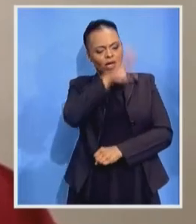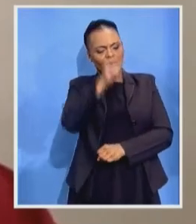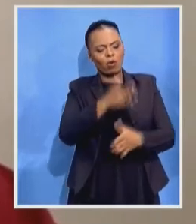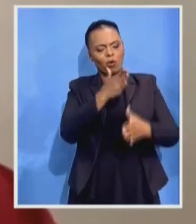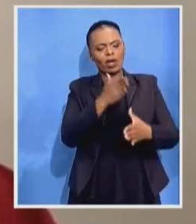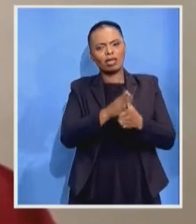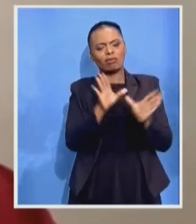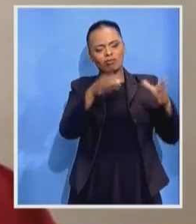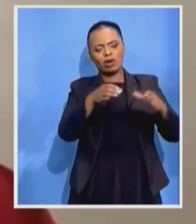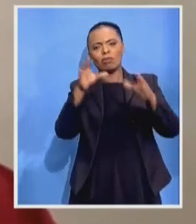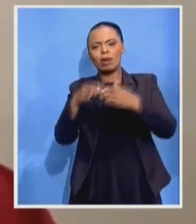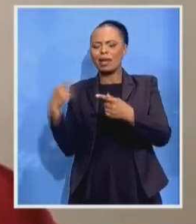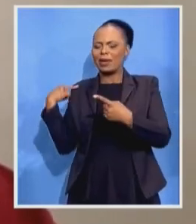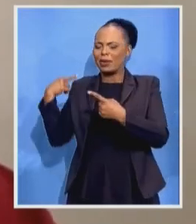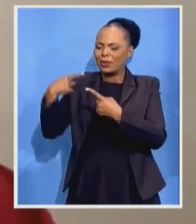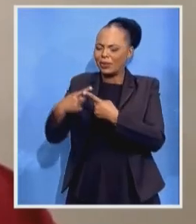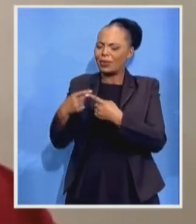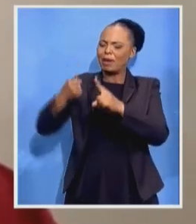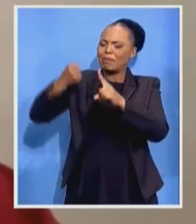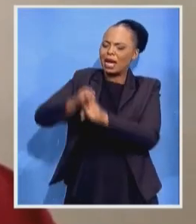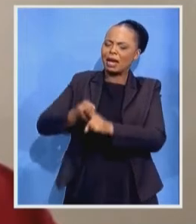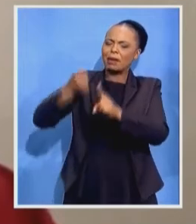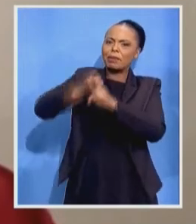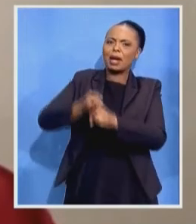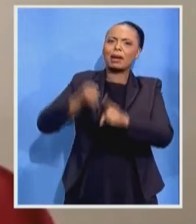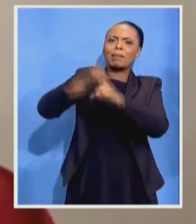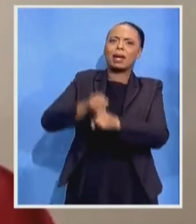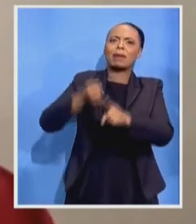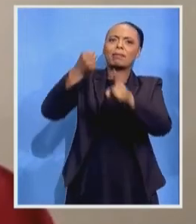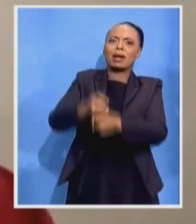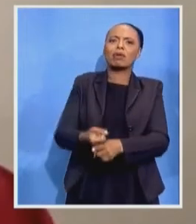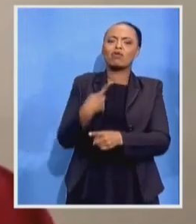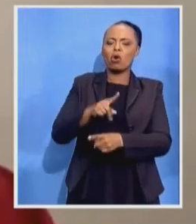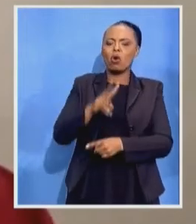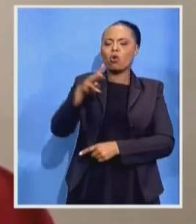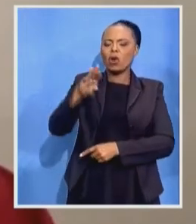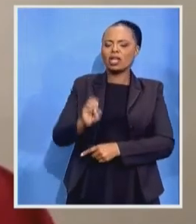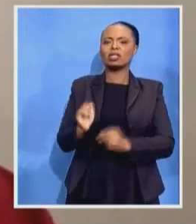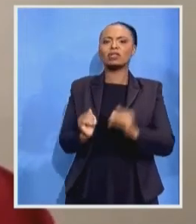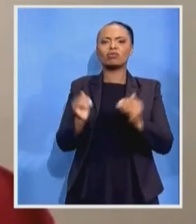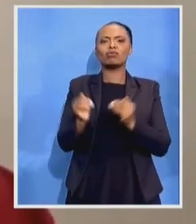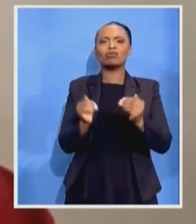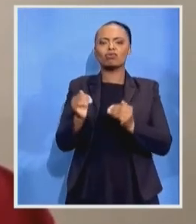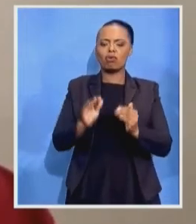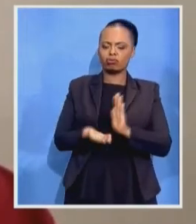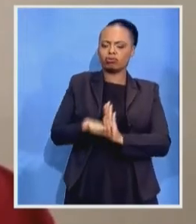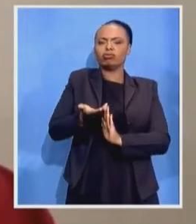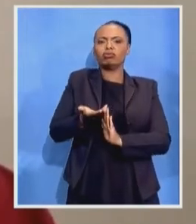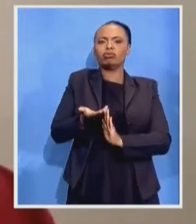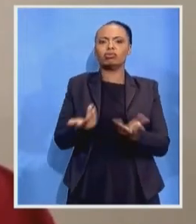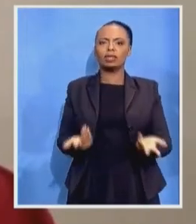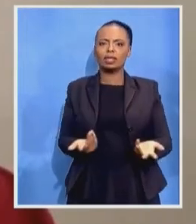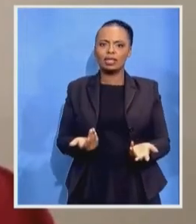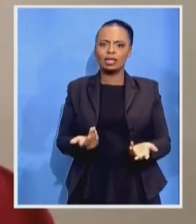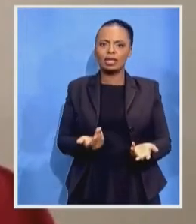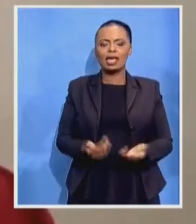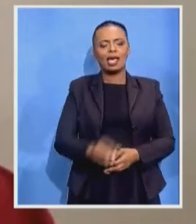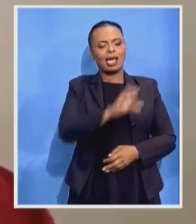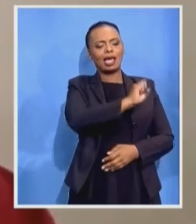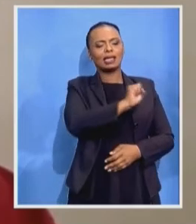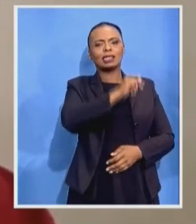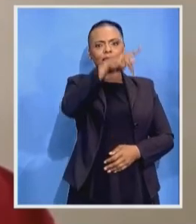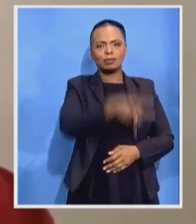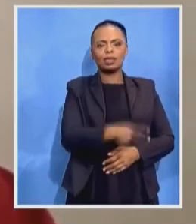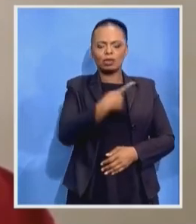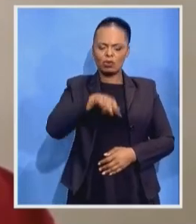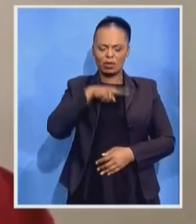and out of which serious sacrifices were made. In other words, as the SACP, we are of the view, irrespective of the outcome of